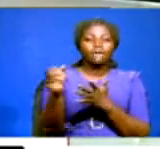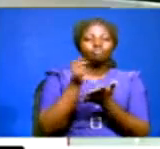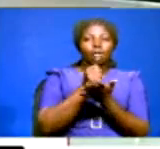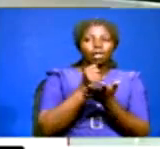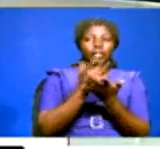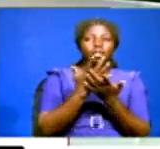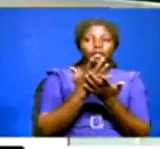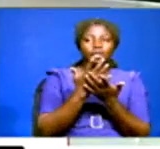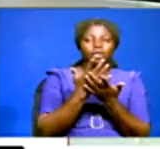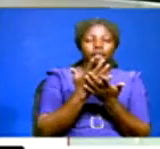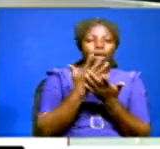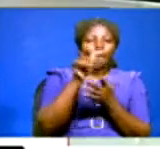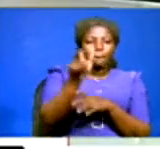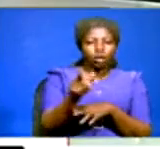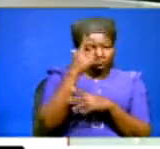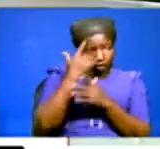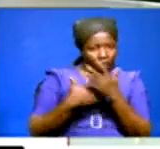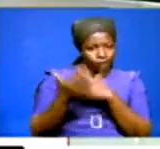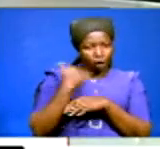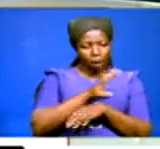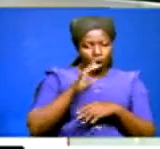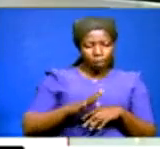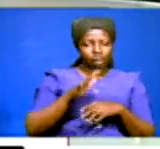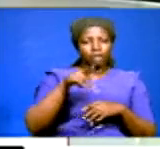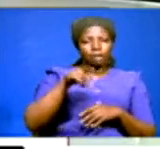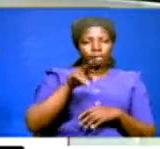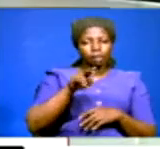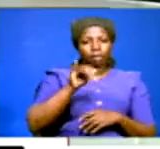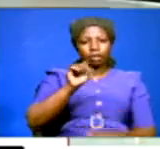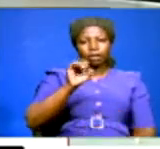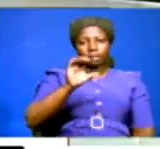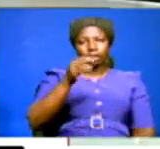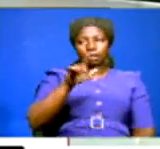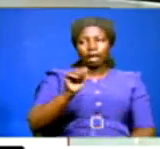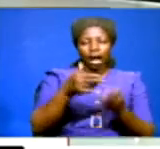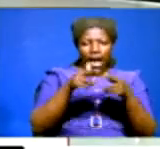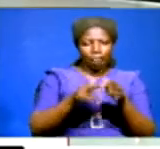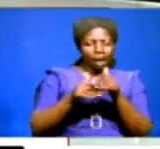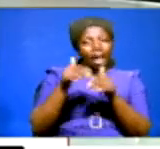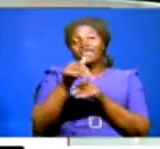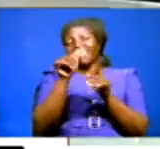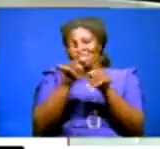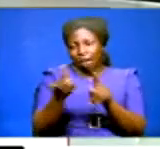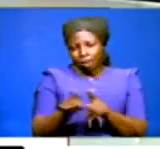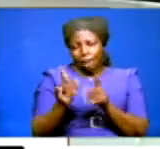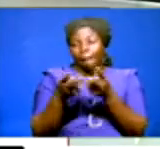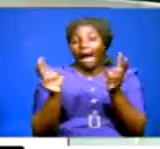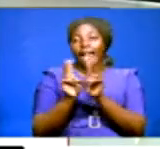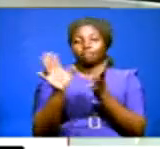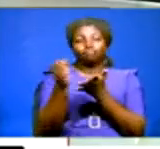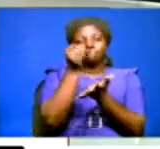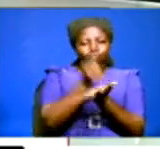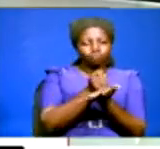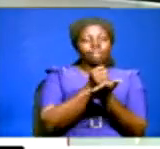Nyokabi comes barely 6 months after a similar panel appointed by former President Uhuru Kenyatta shortlisted and